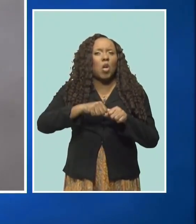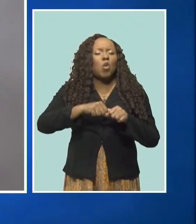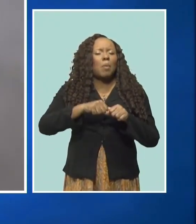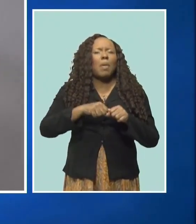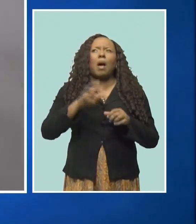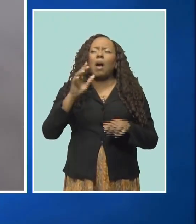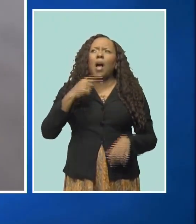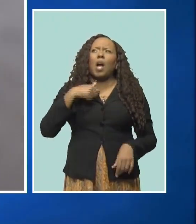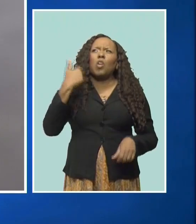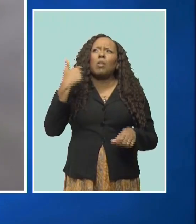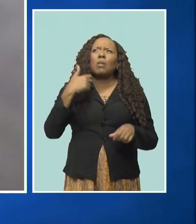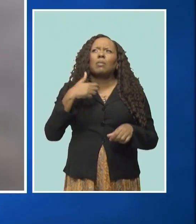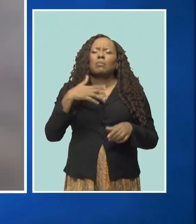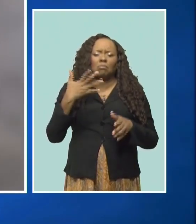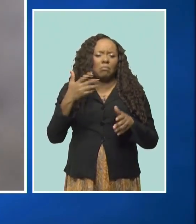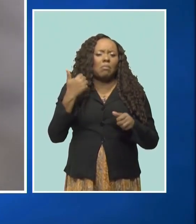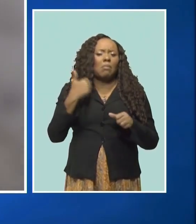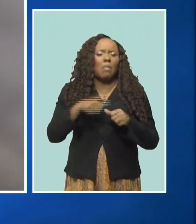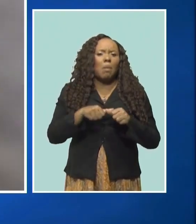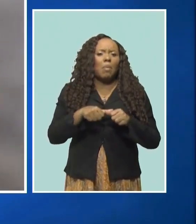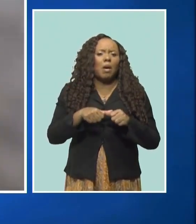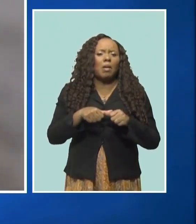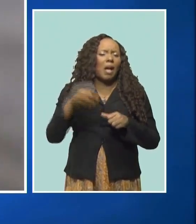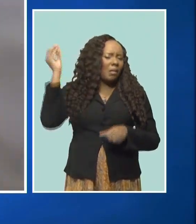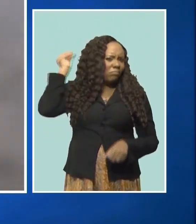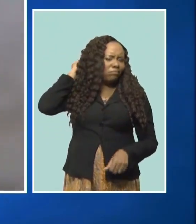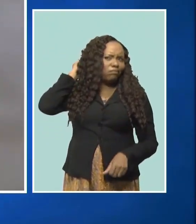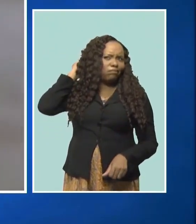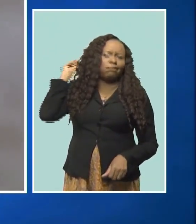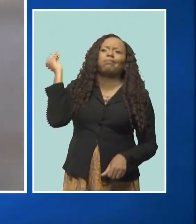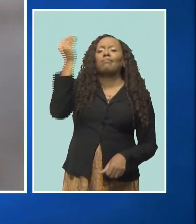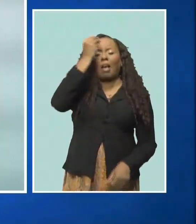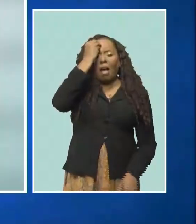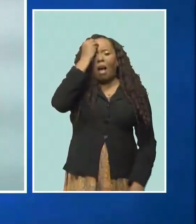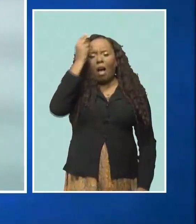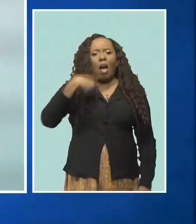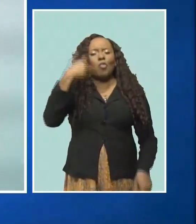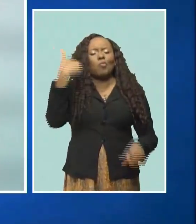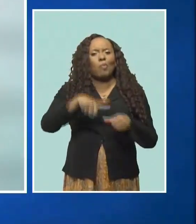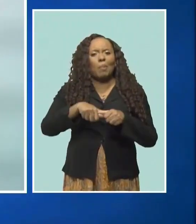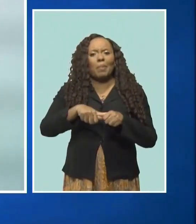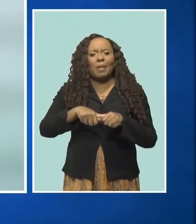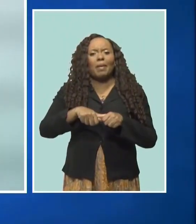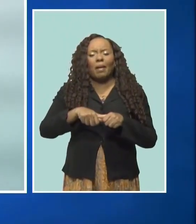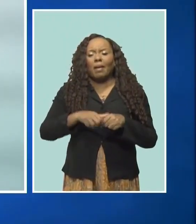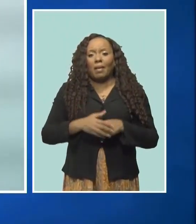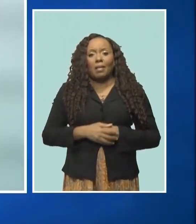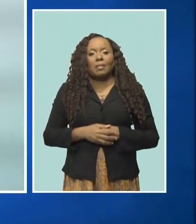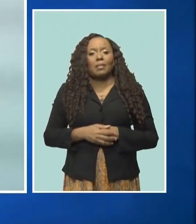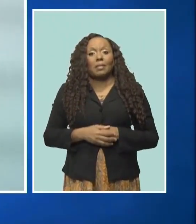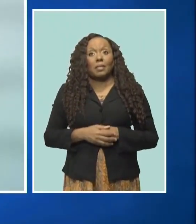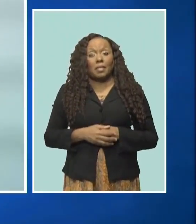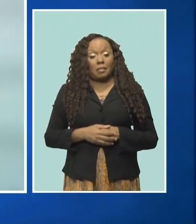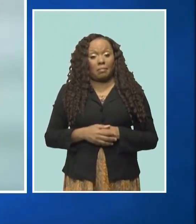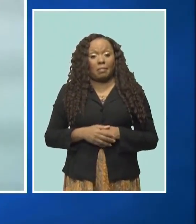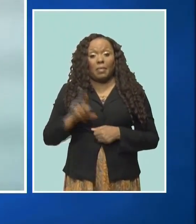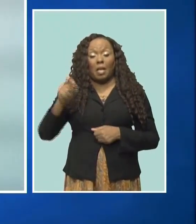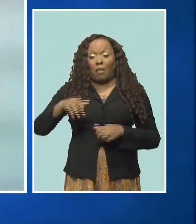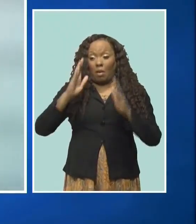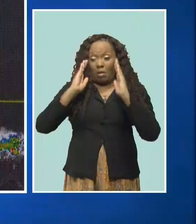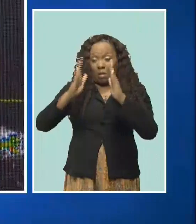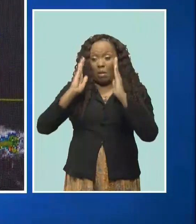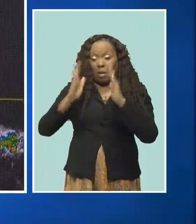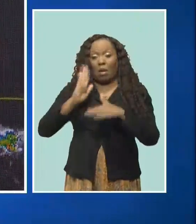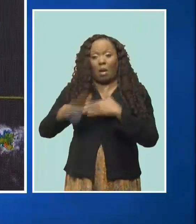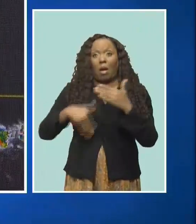hey, we could be getting severe thunderstorms, we could be getting excess flooding. Barbadians are also being urged to pay attention to